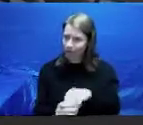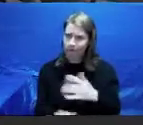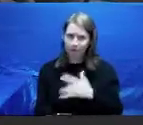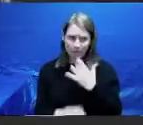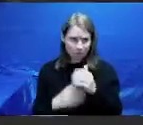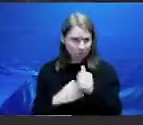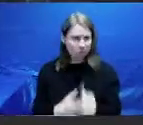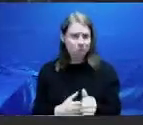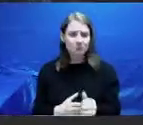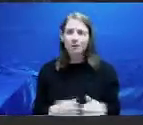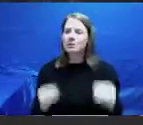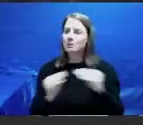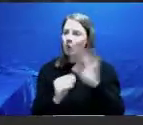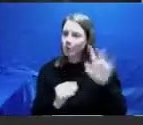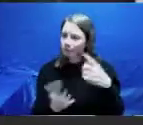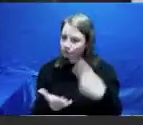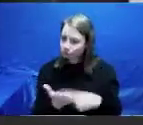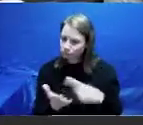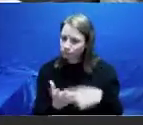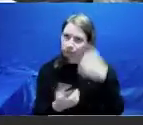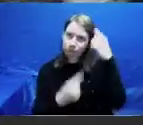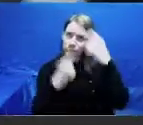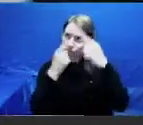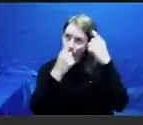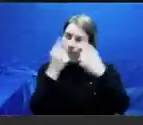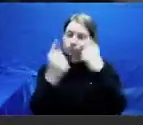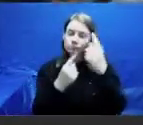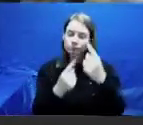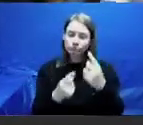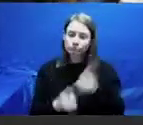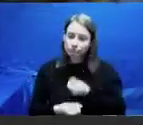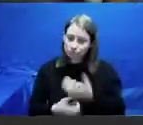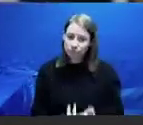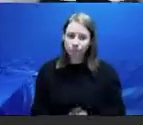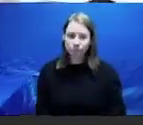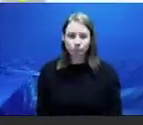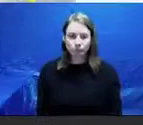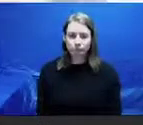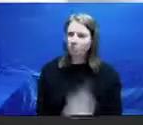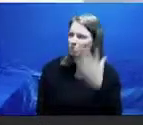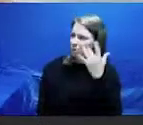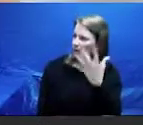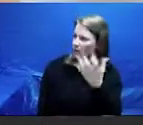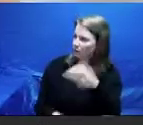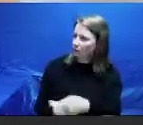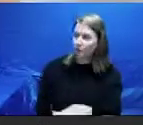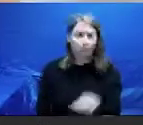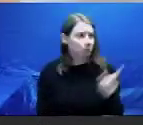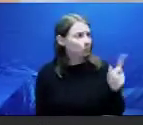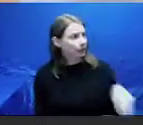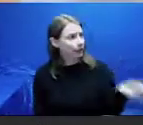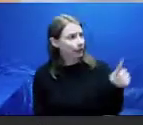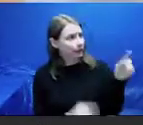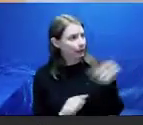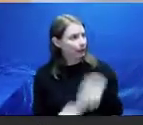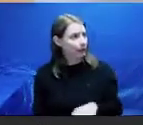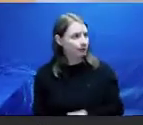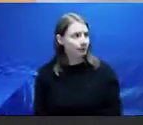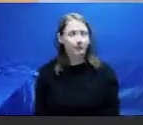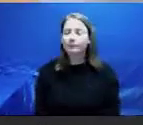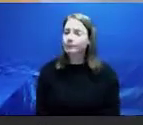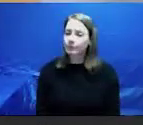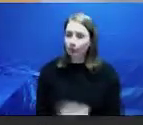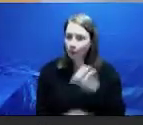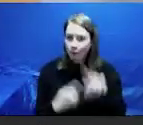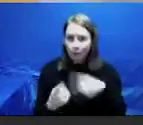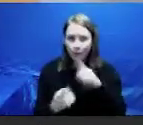own thinking. Anson, why do you want to keep it? Well, because they were the one that came over and I think when the kids are talking more,